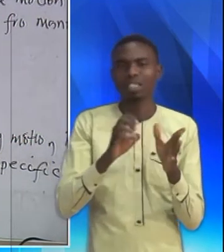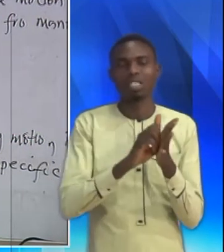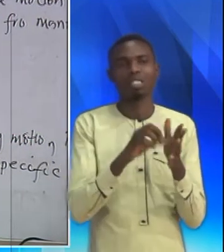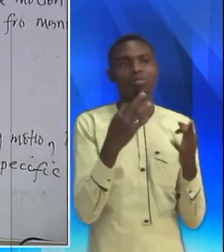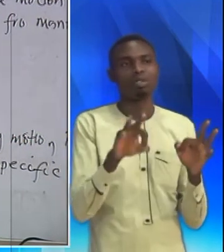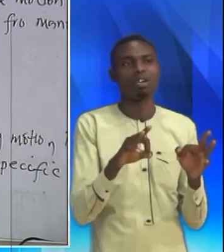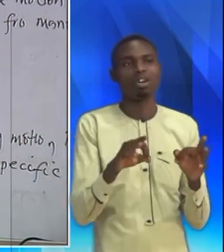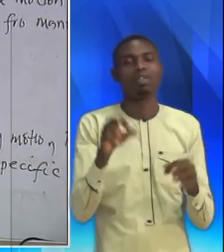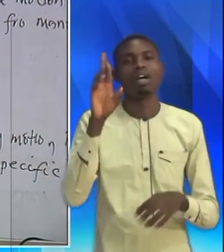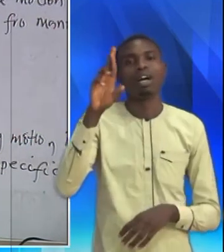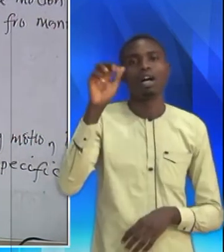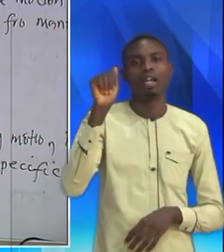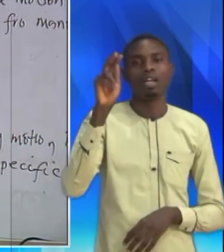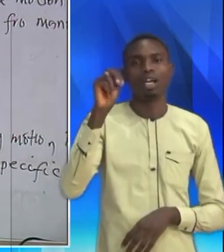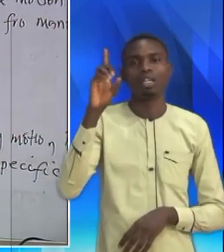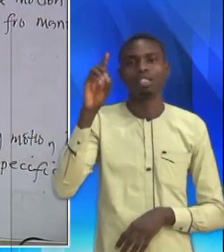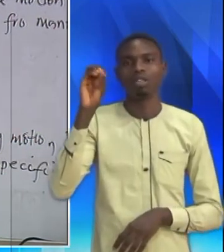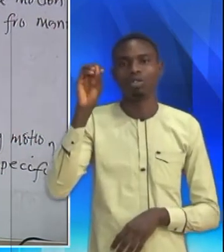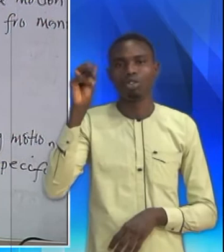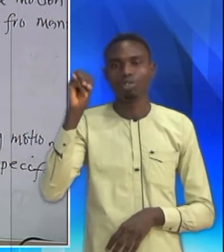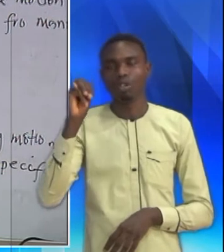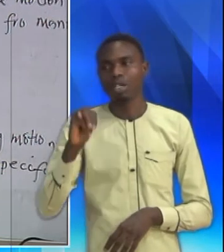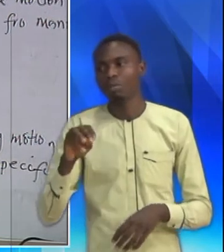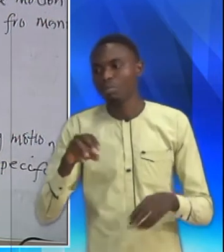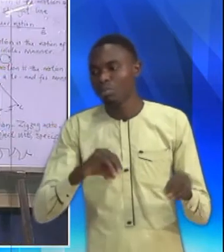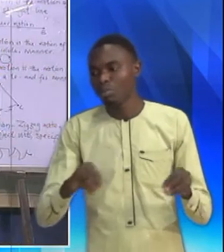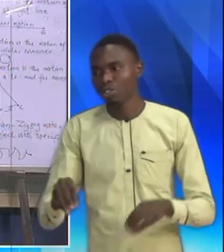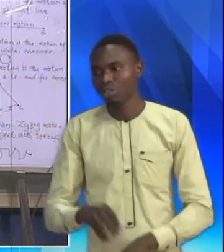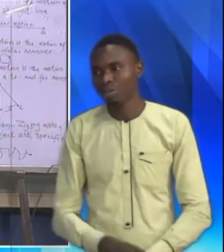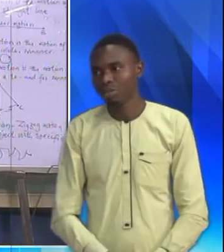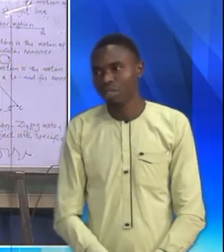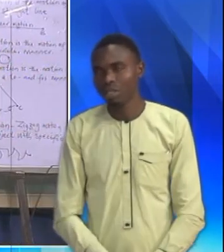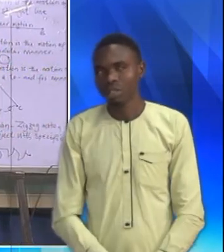random motion out there. So,